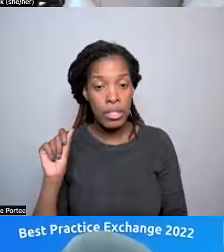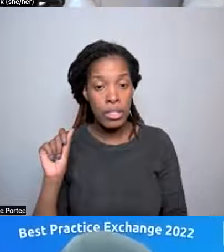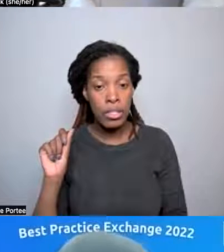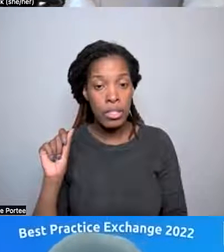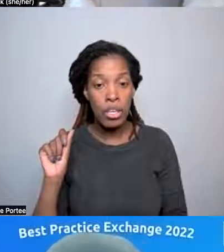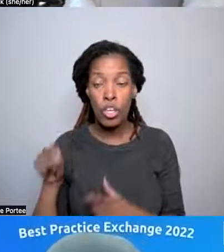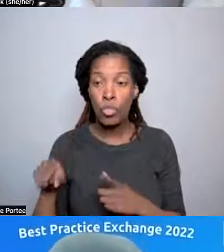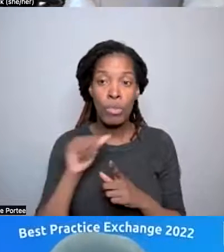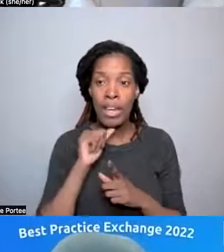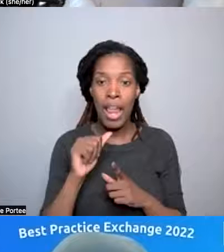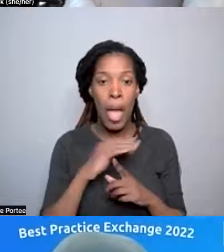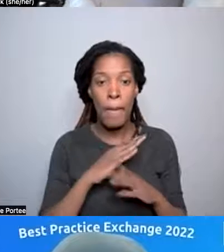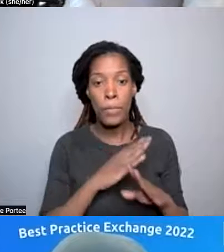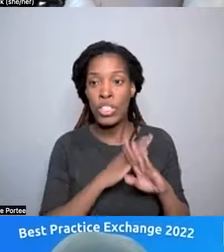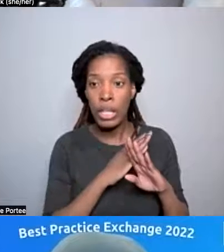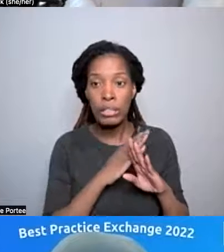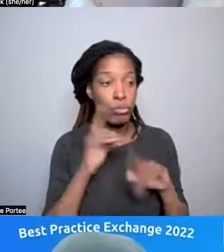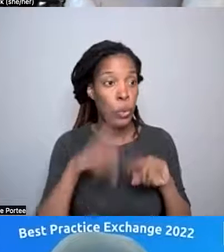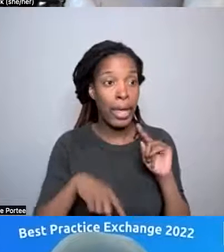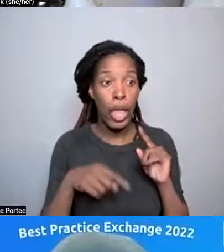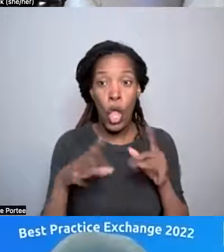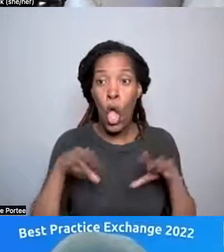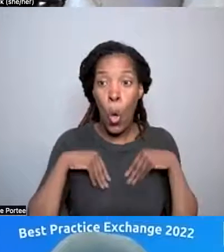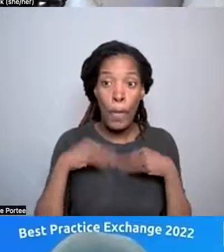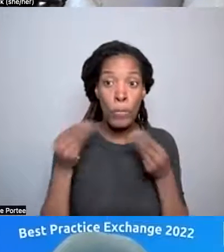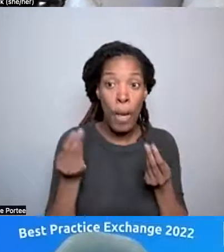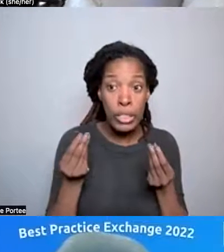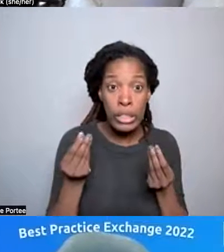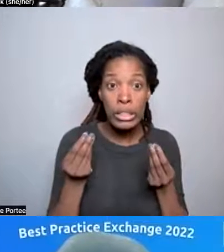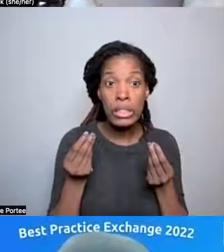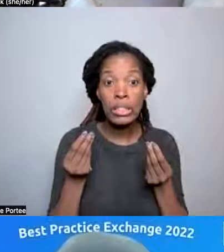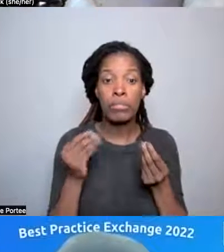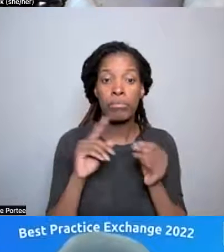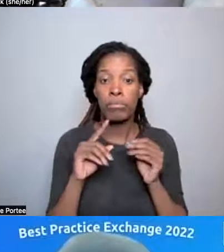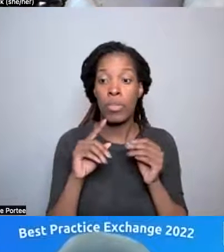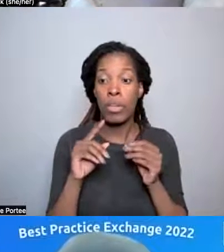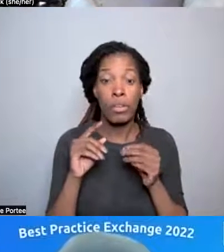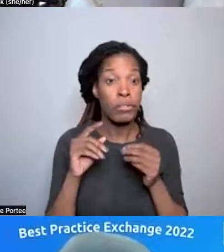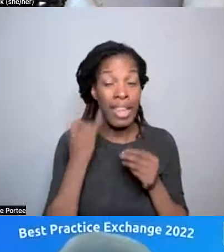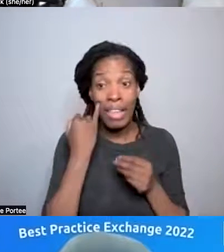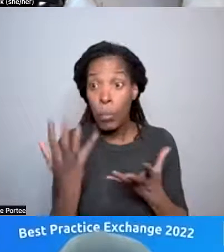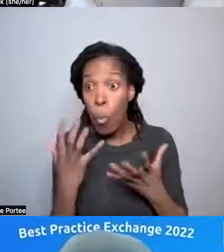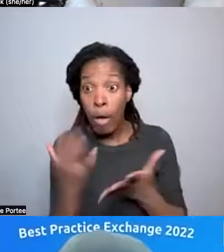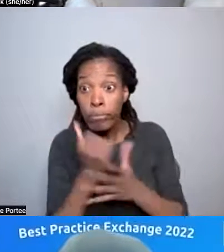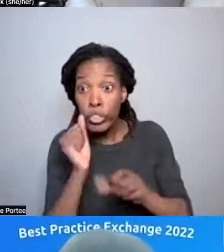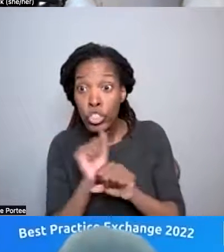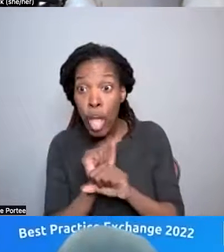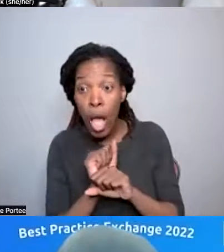entitled to own any property. When it comes to getting jobs,